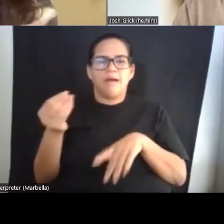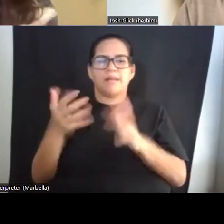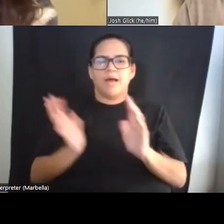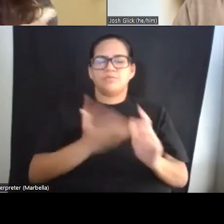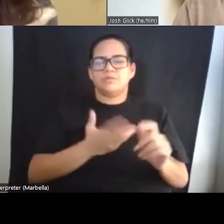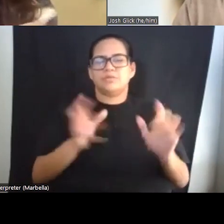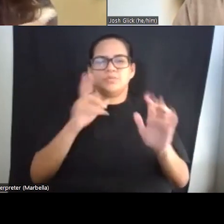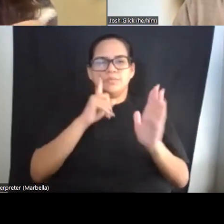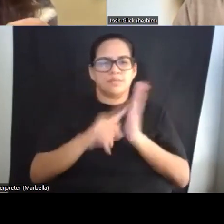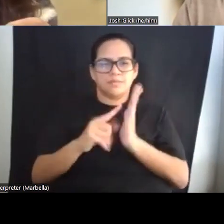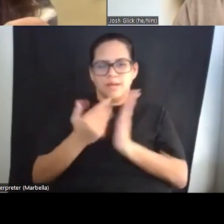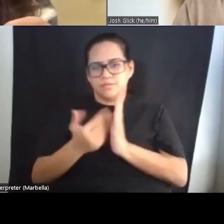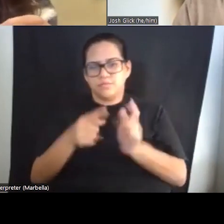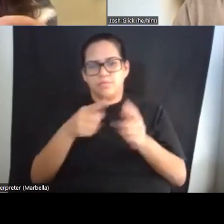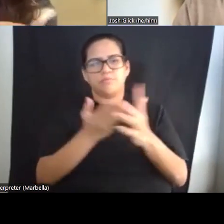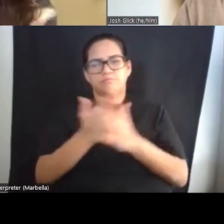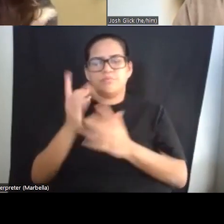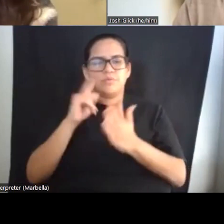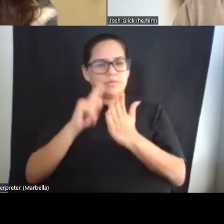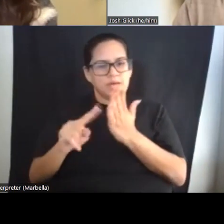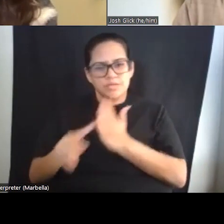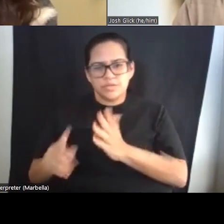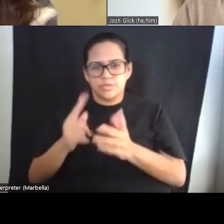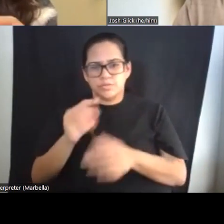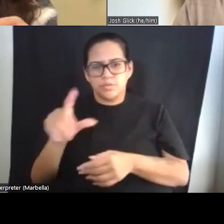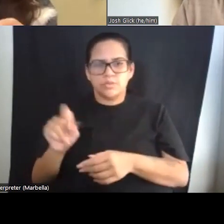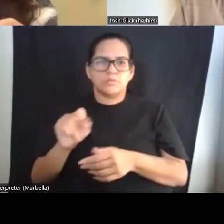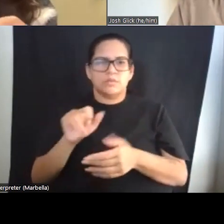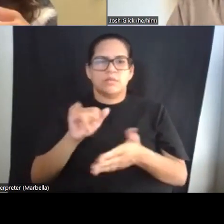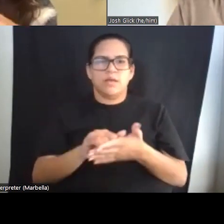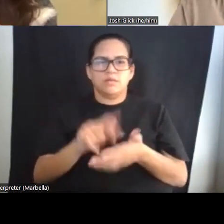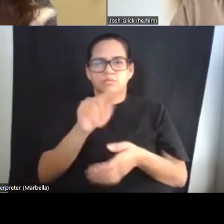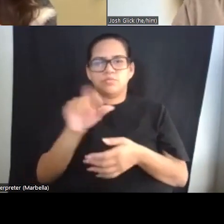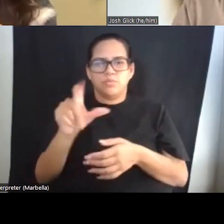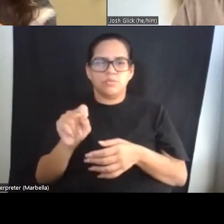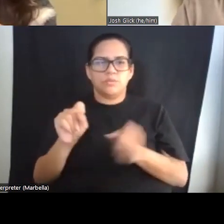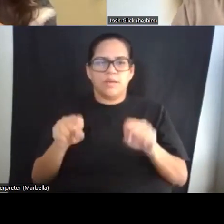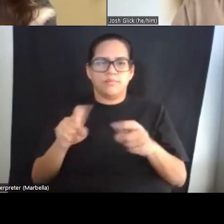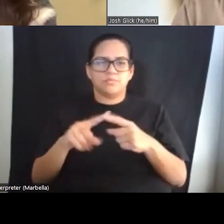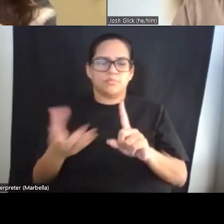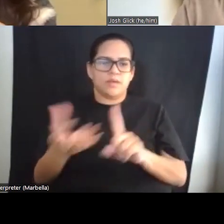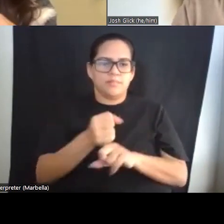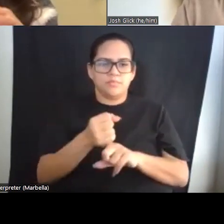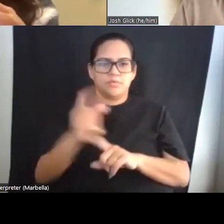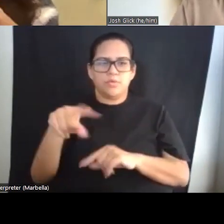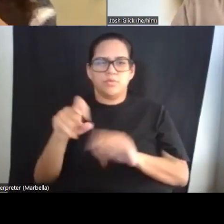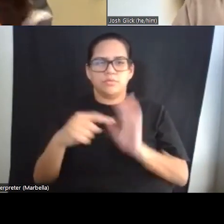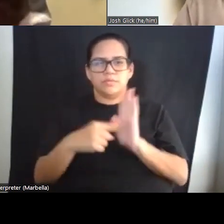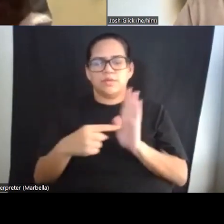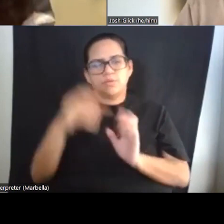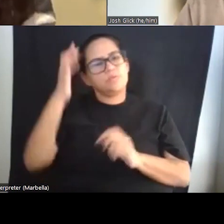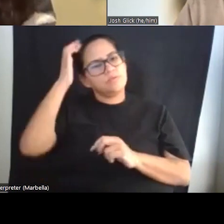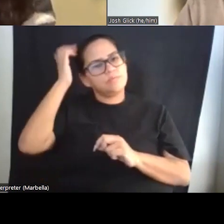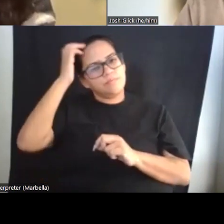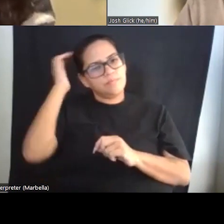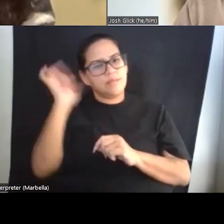detection, right? Like, when we run it through detection tools, those tools are able to capture those signals. That's,